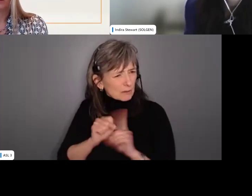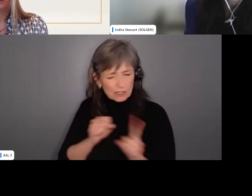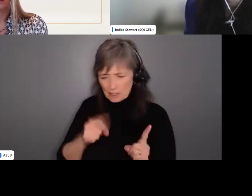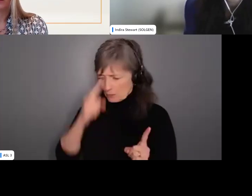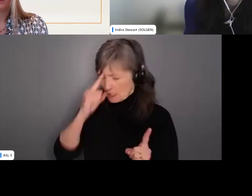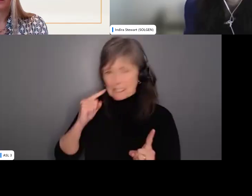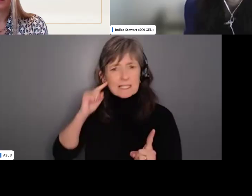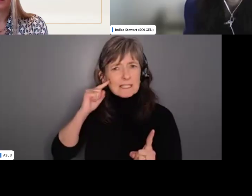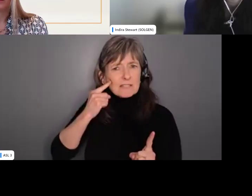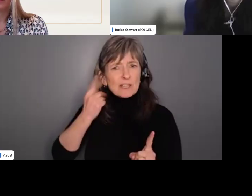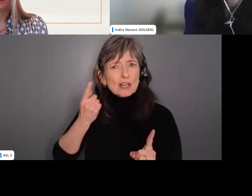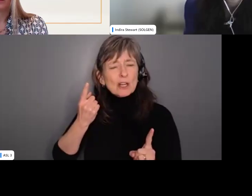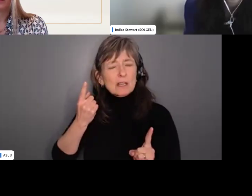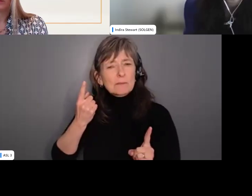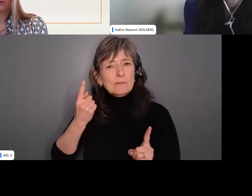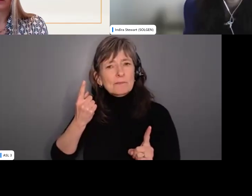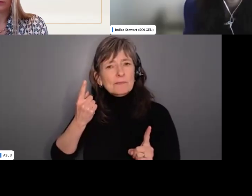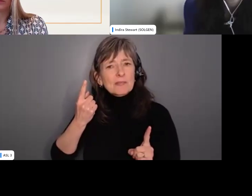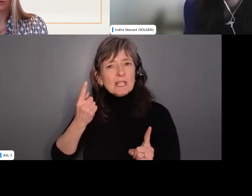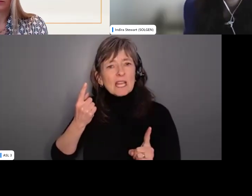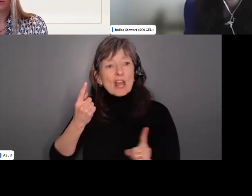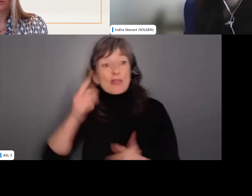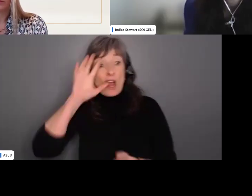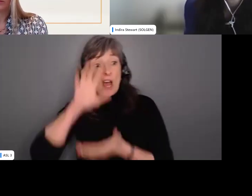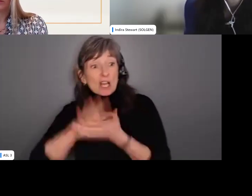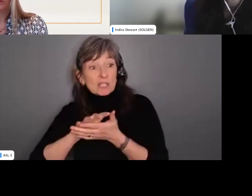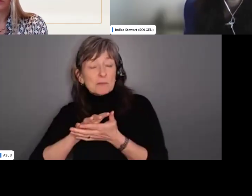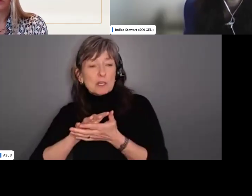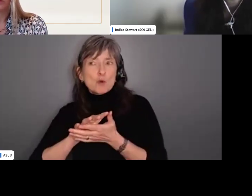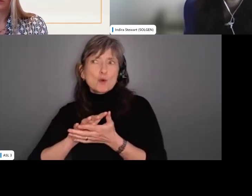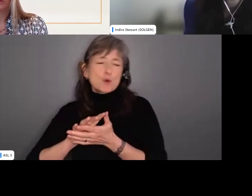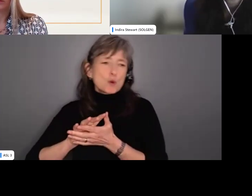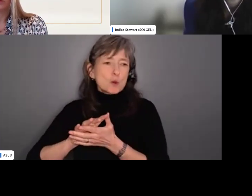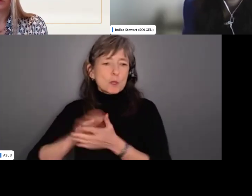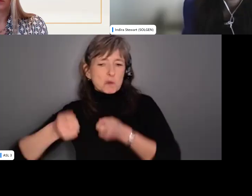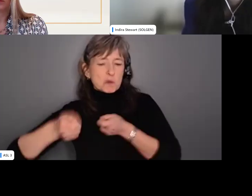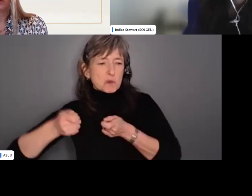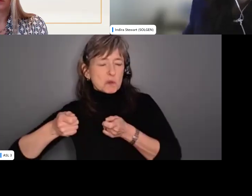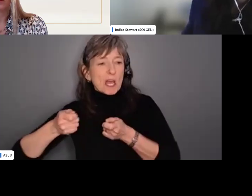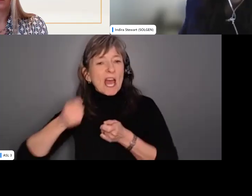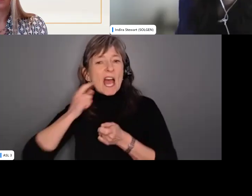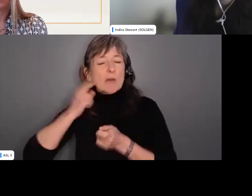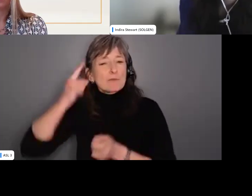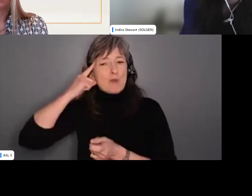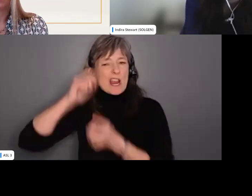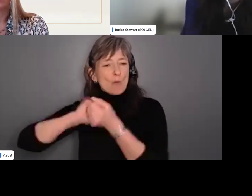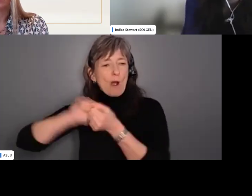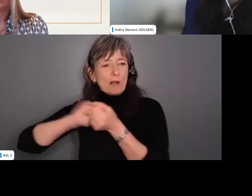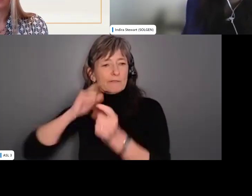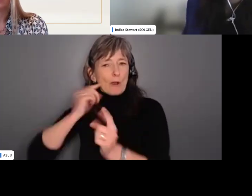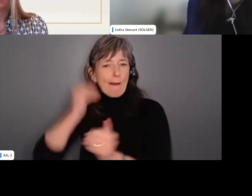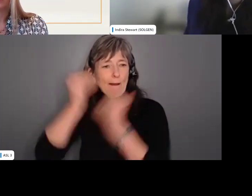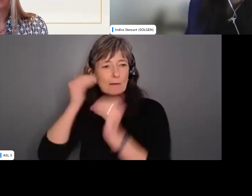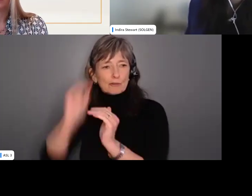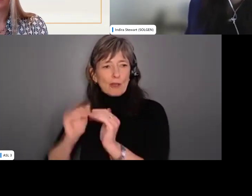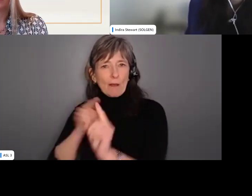severe brainwashing by the abusive husband of an adult child. And at least we considered, I can't remember